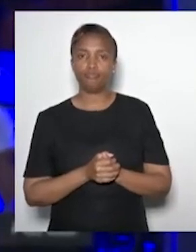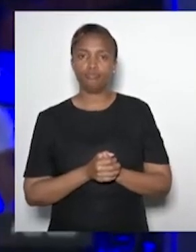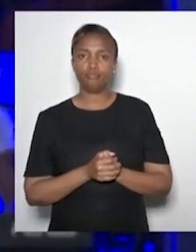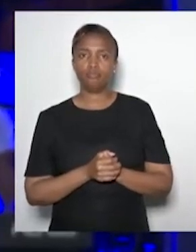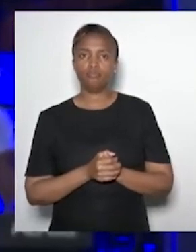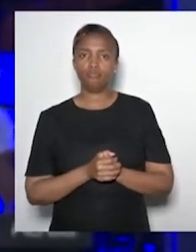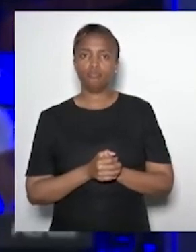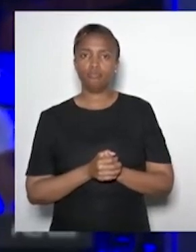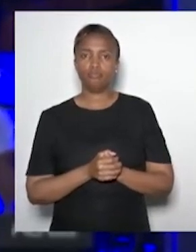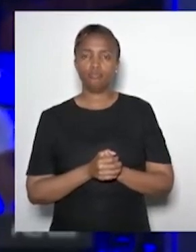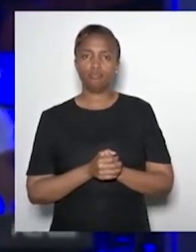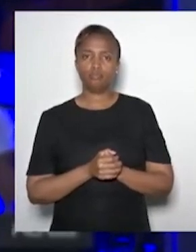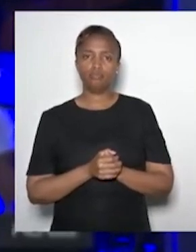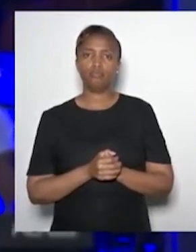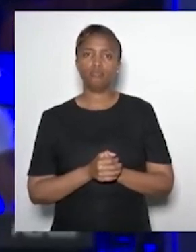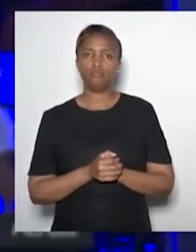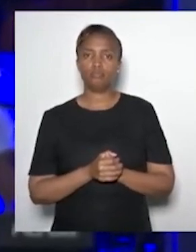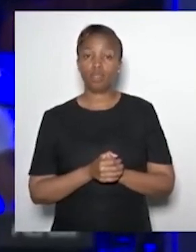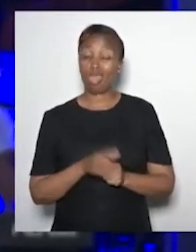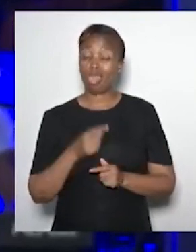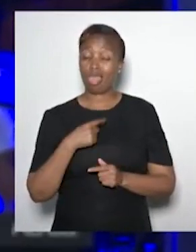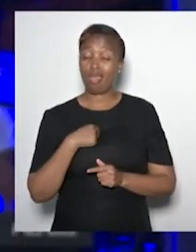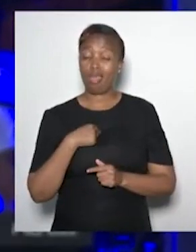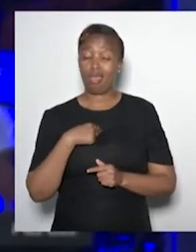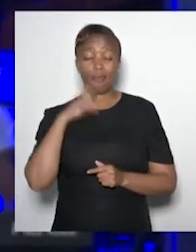I am 78.